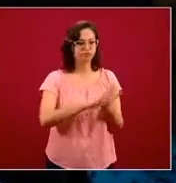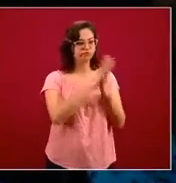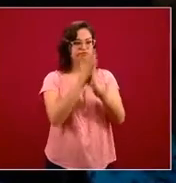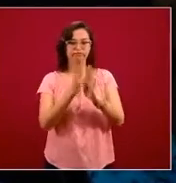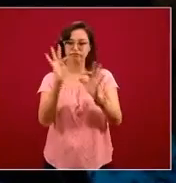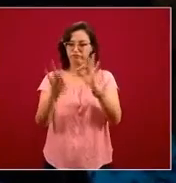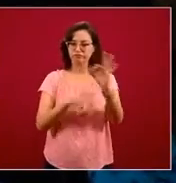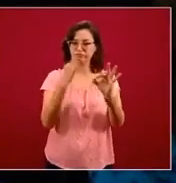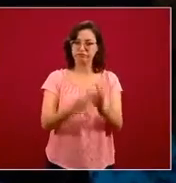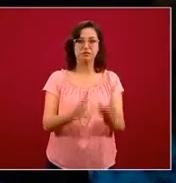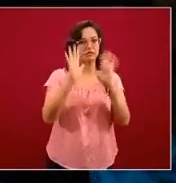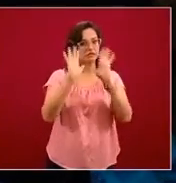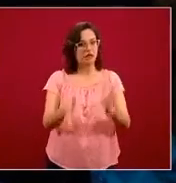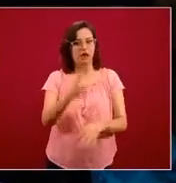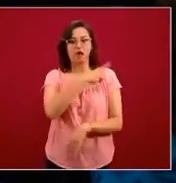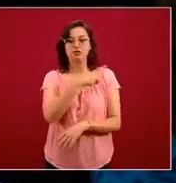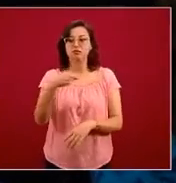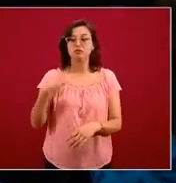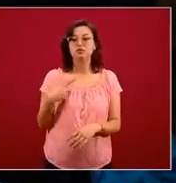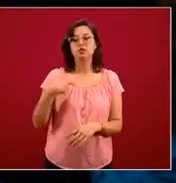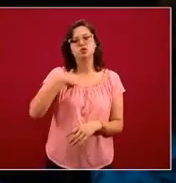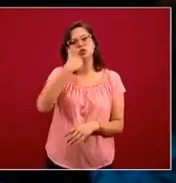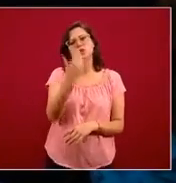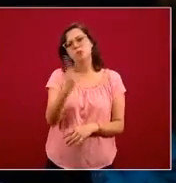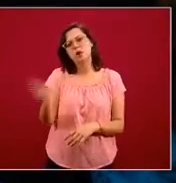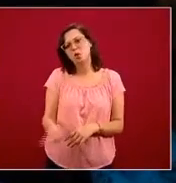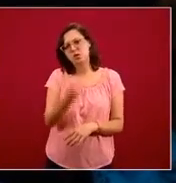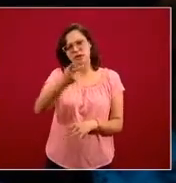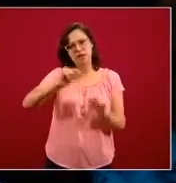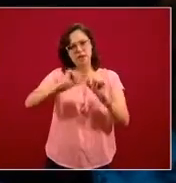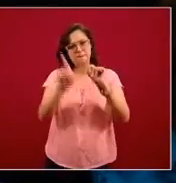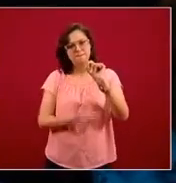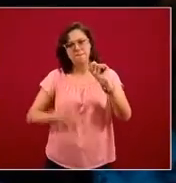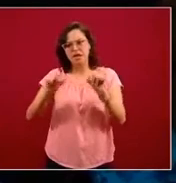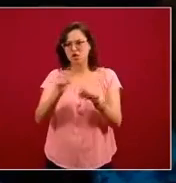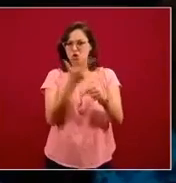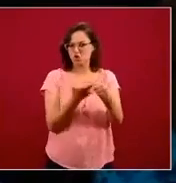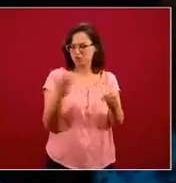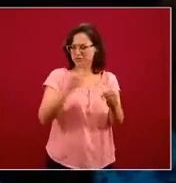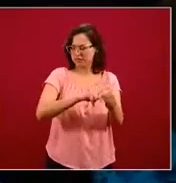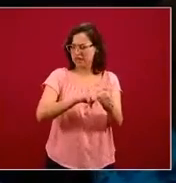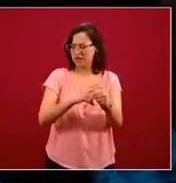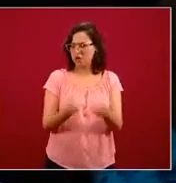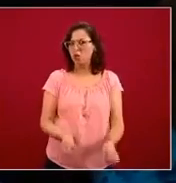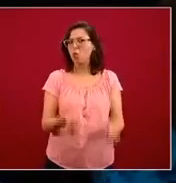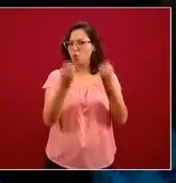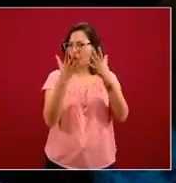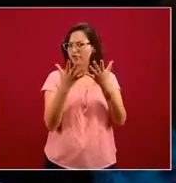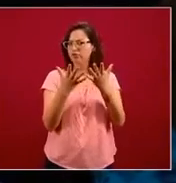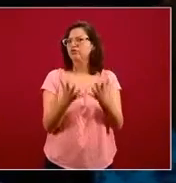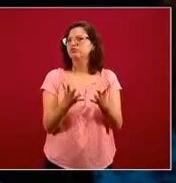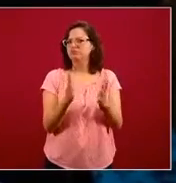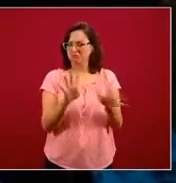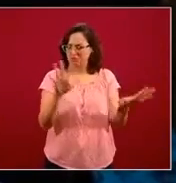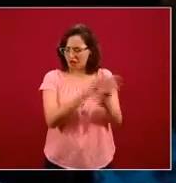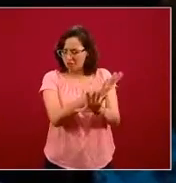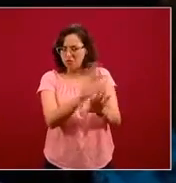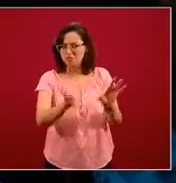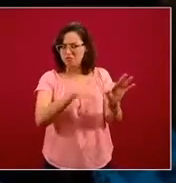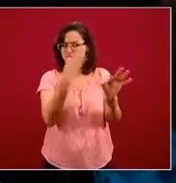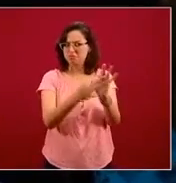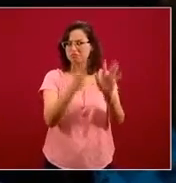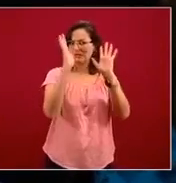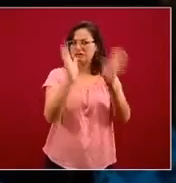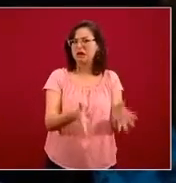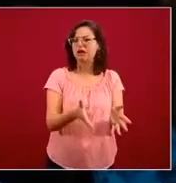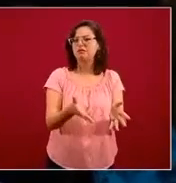make a concrete plan for how they're going to deal with the pandemic in their hospitals.